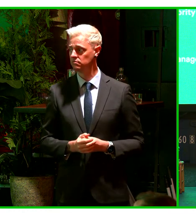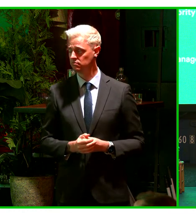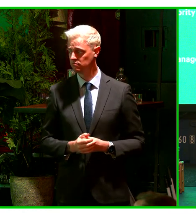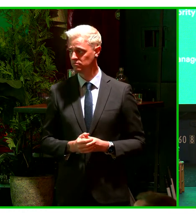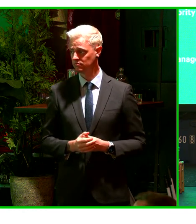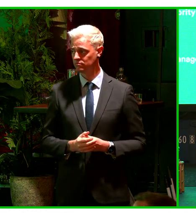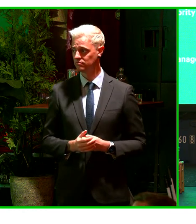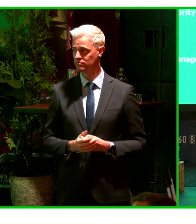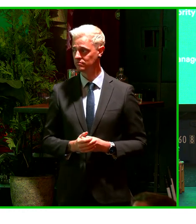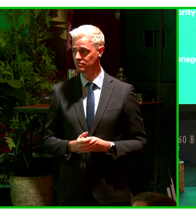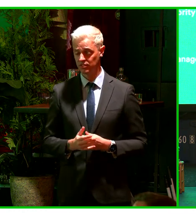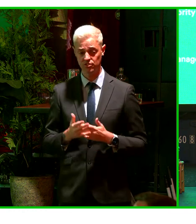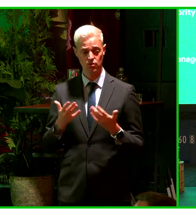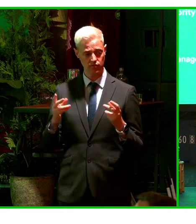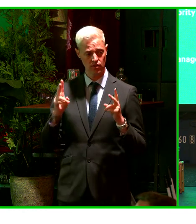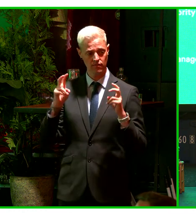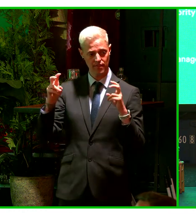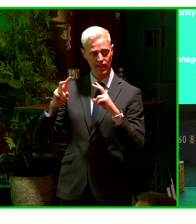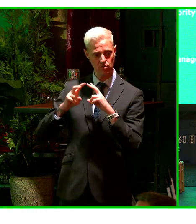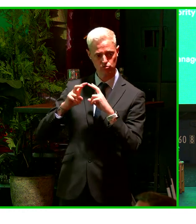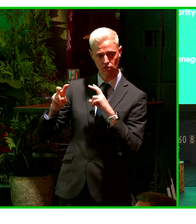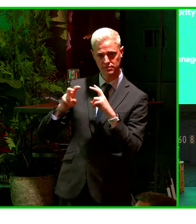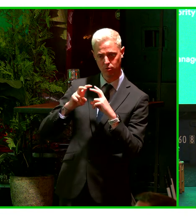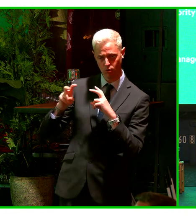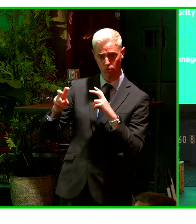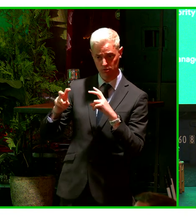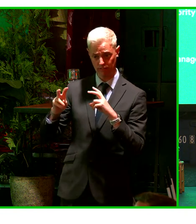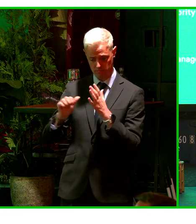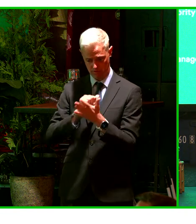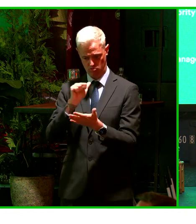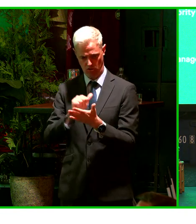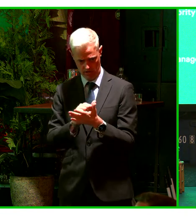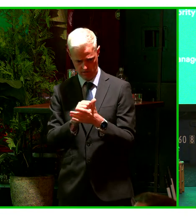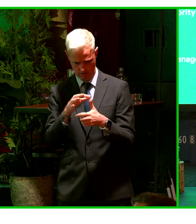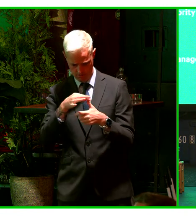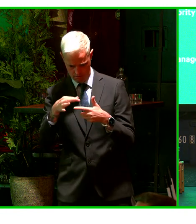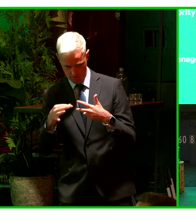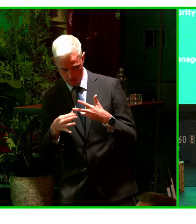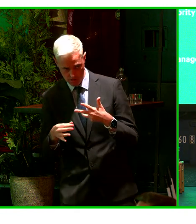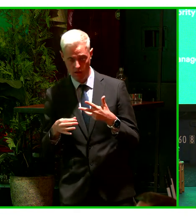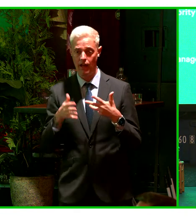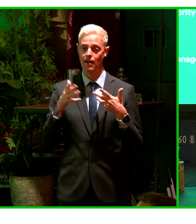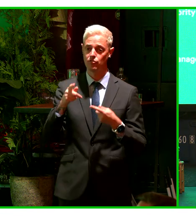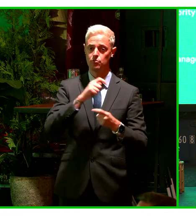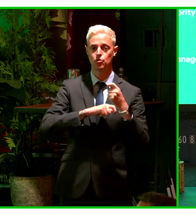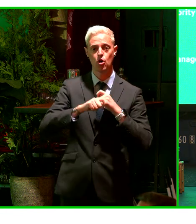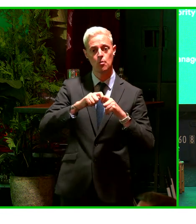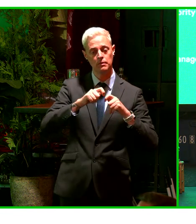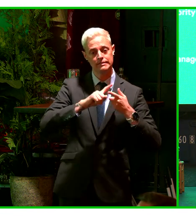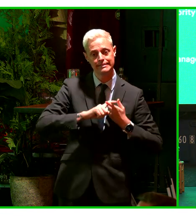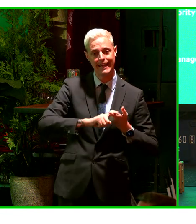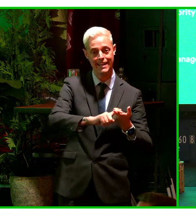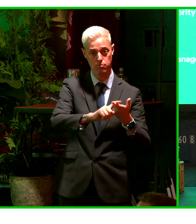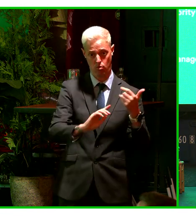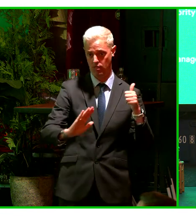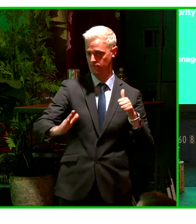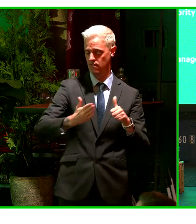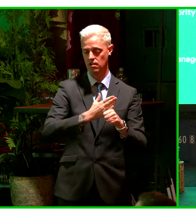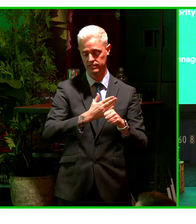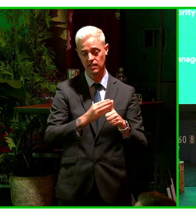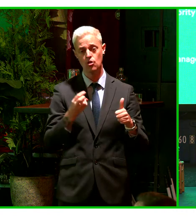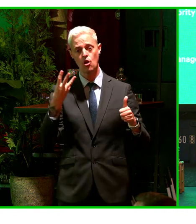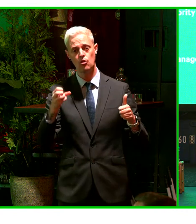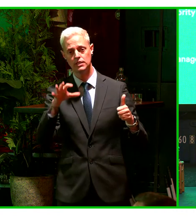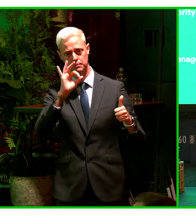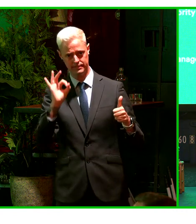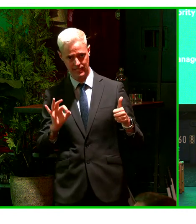transport in the right order at the end of the day. We have to have sustainable modes first, because 30% of our emissions actually